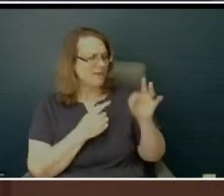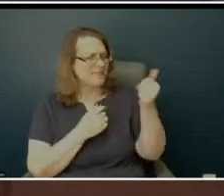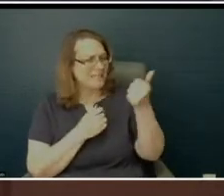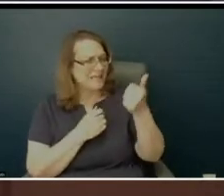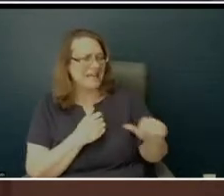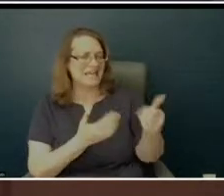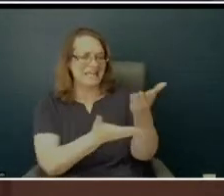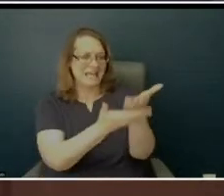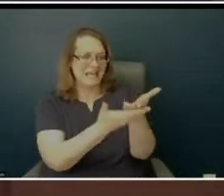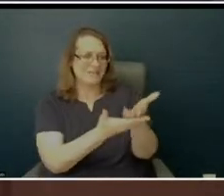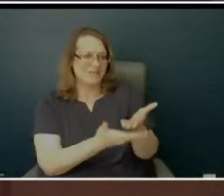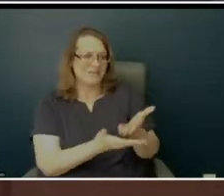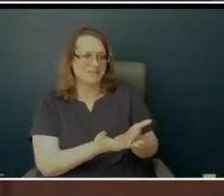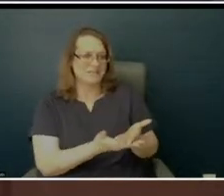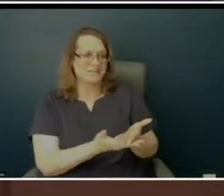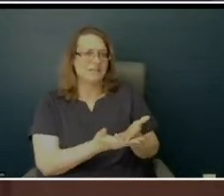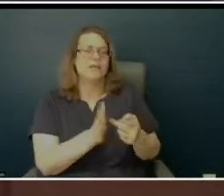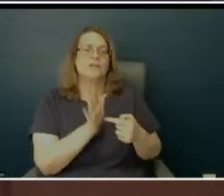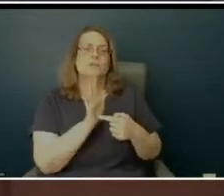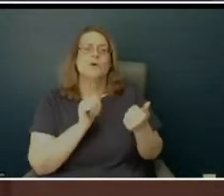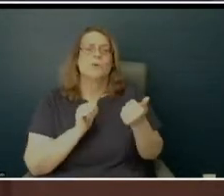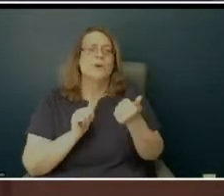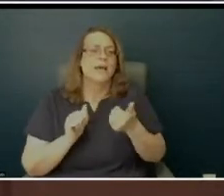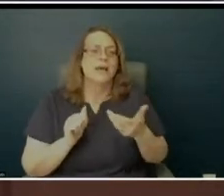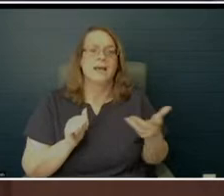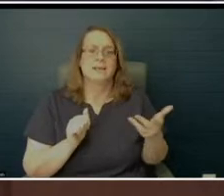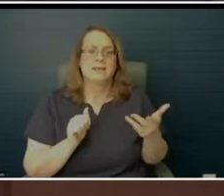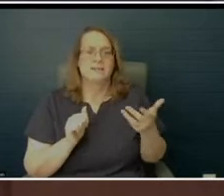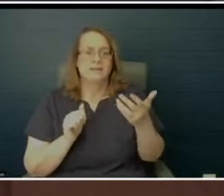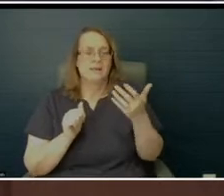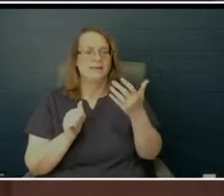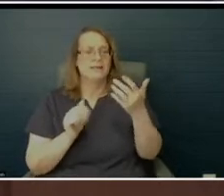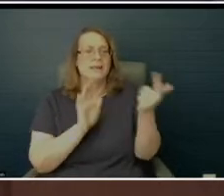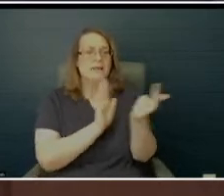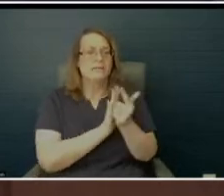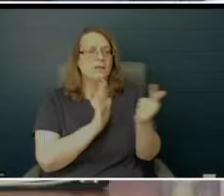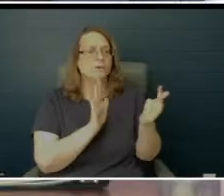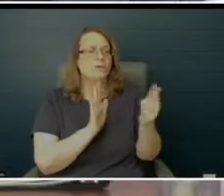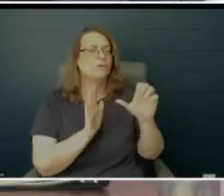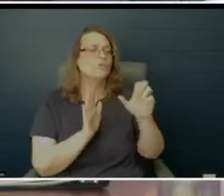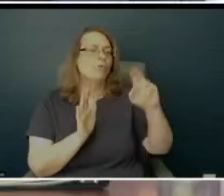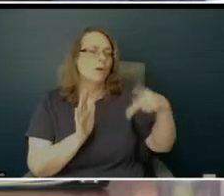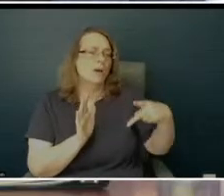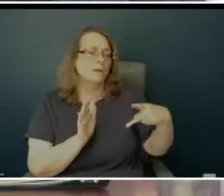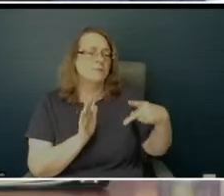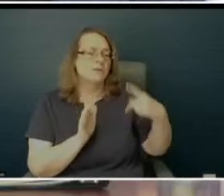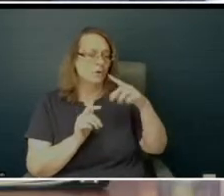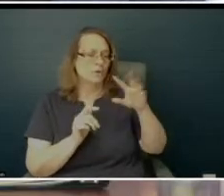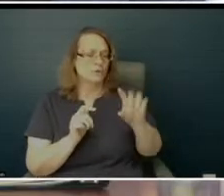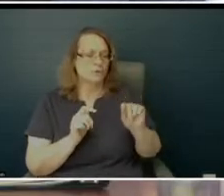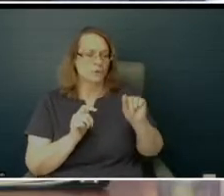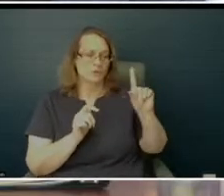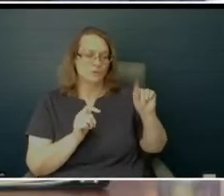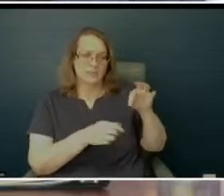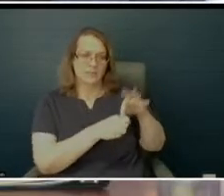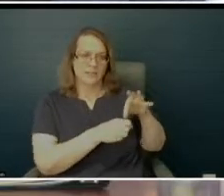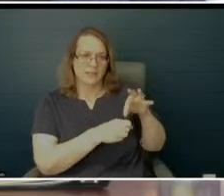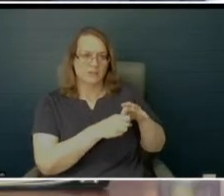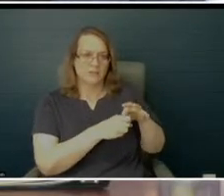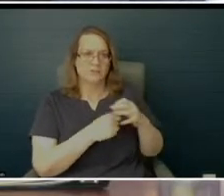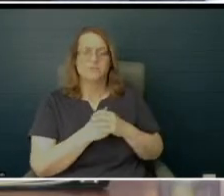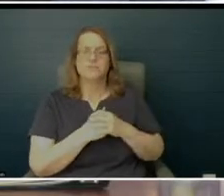there was anything illegal or corrupt about the 2020 election? There were isolated instances of